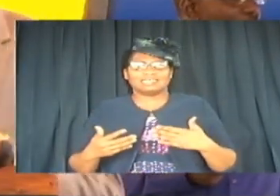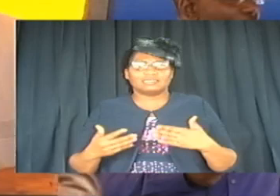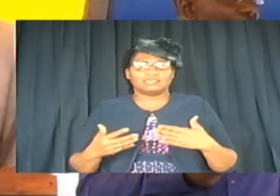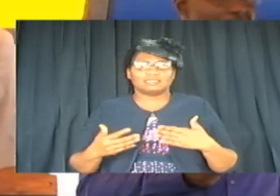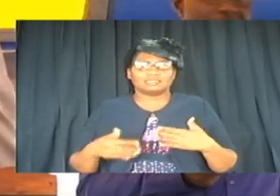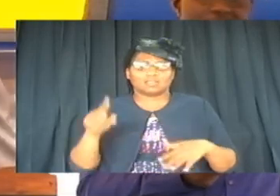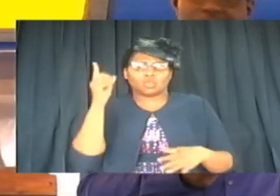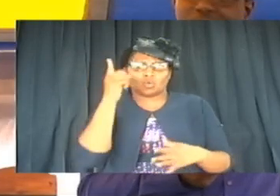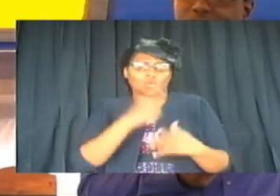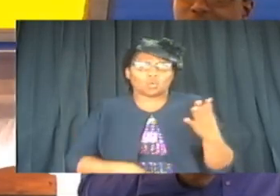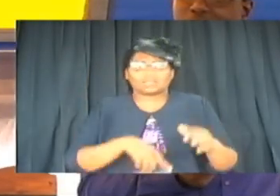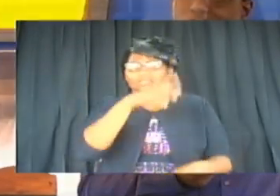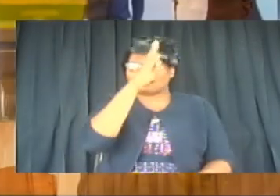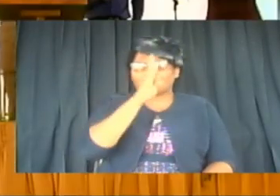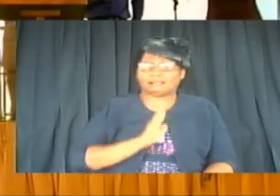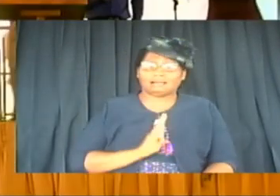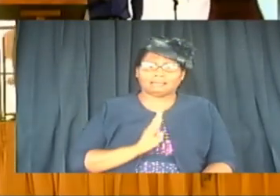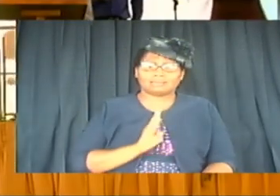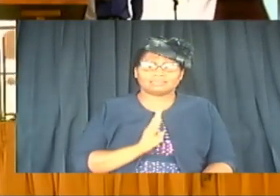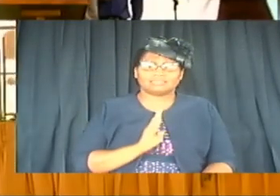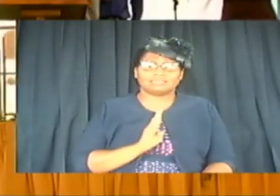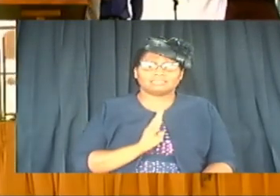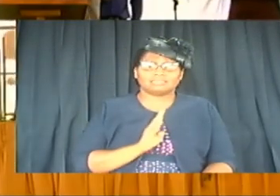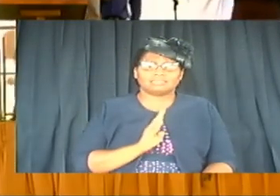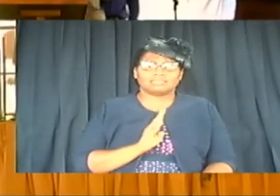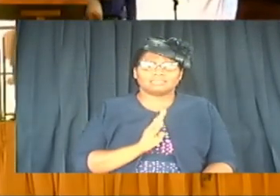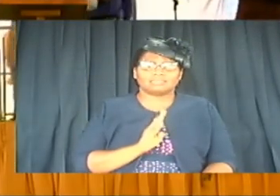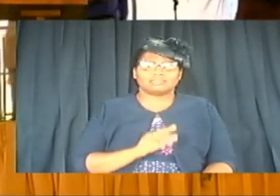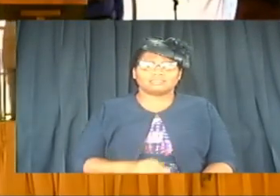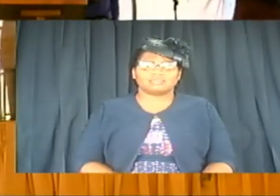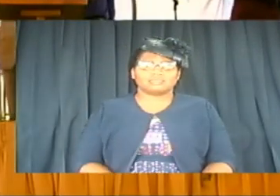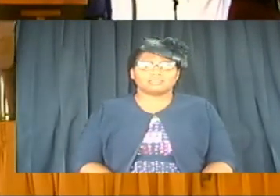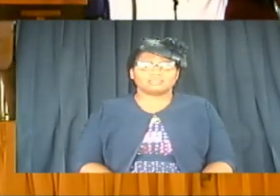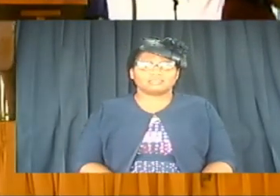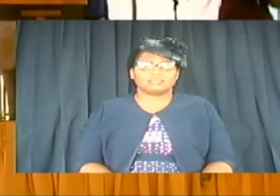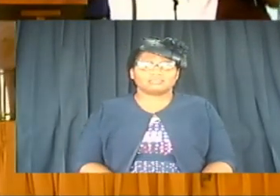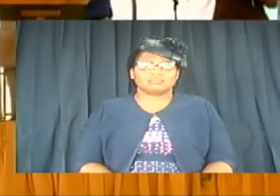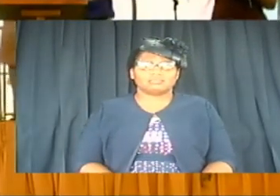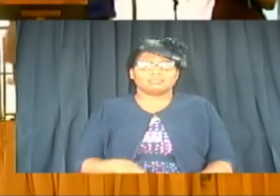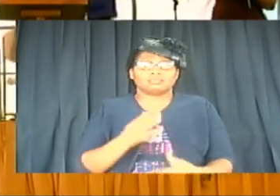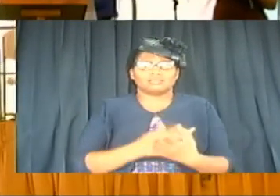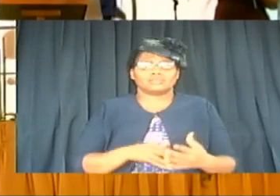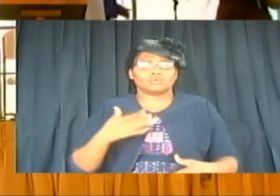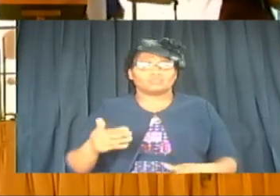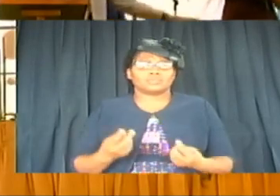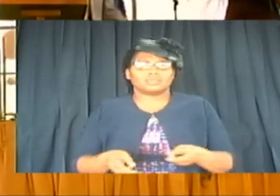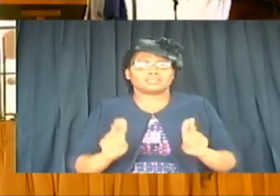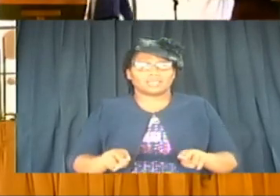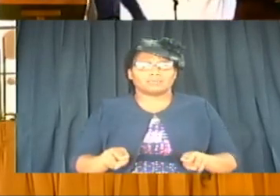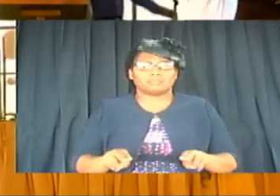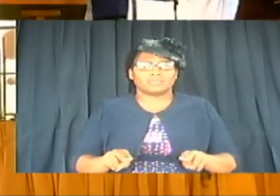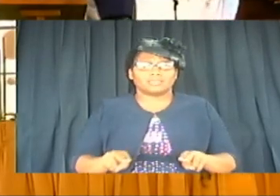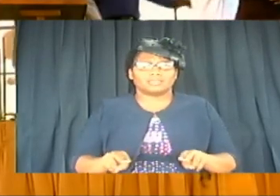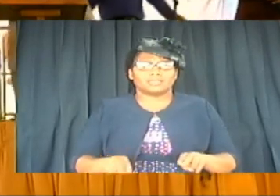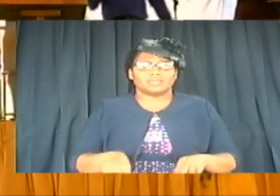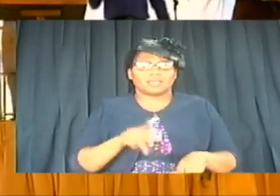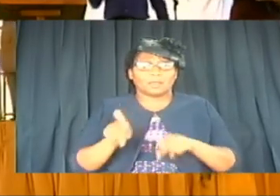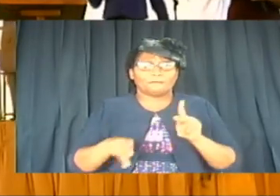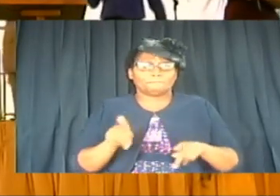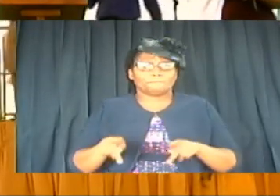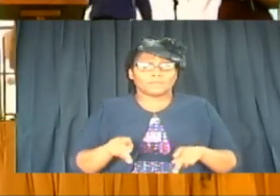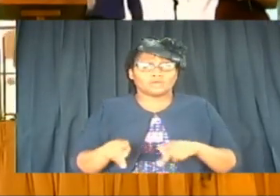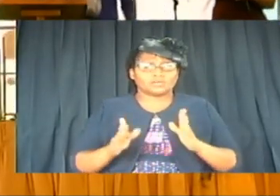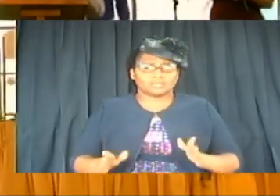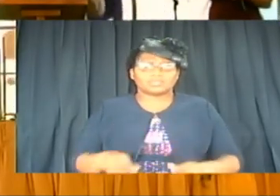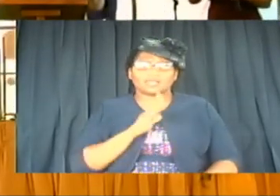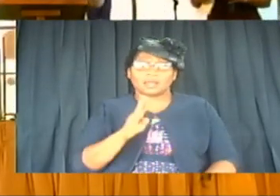imagine? What a God. I can tell you that some things are happening and people are being troubled by what is